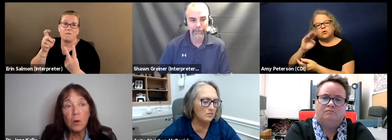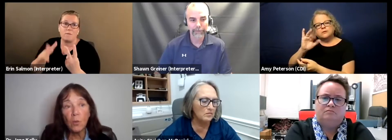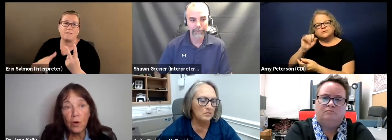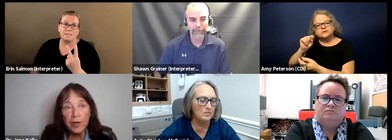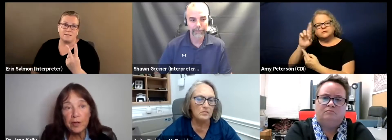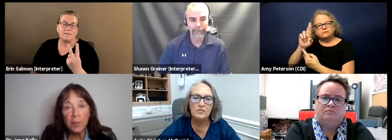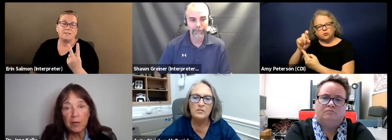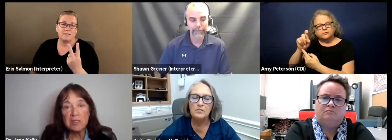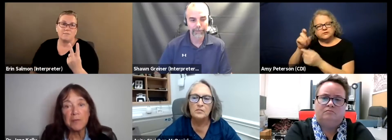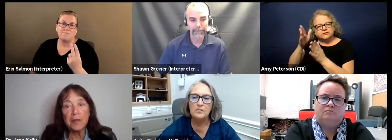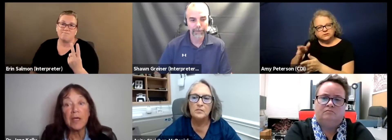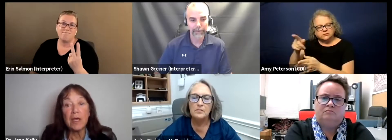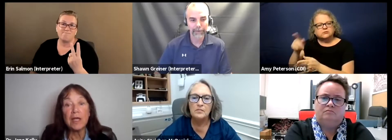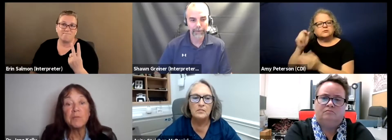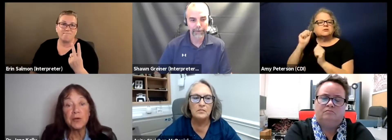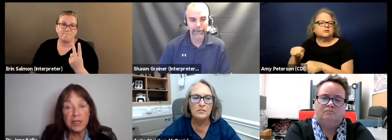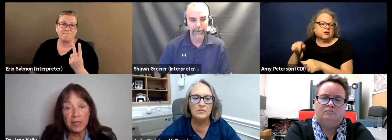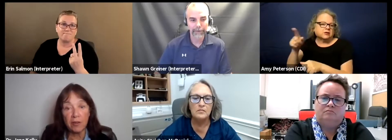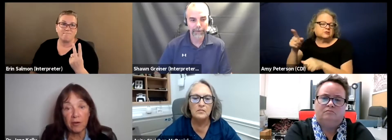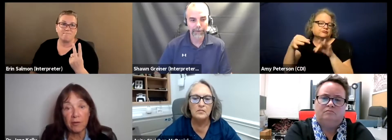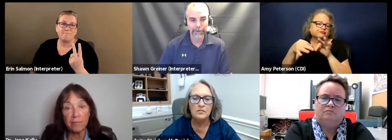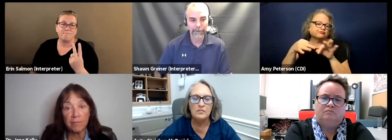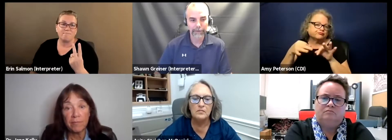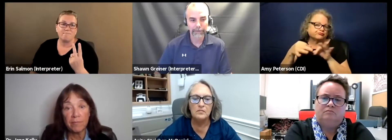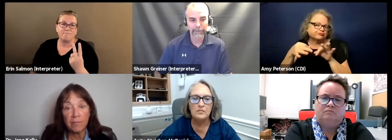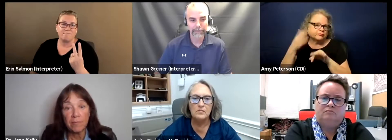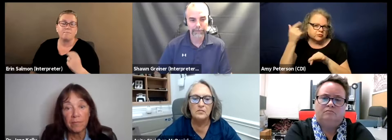If you are worried about something in particular,